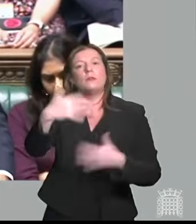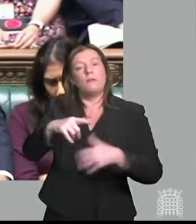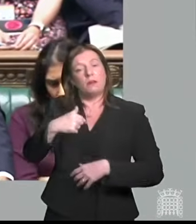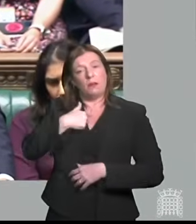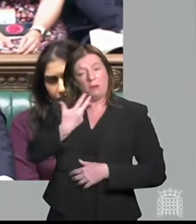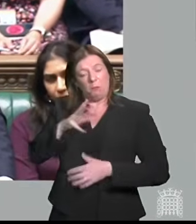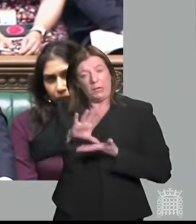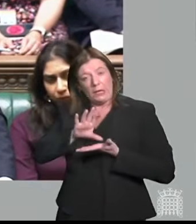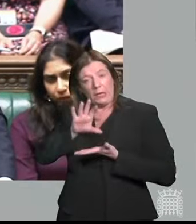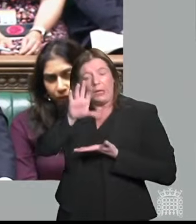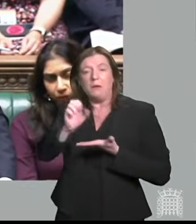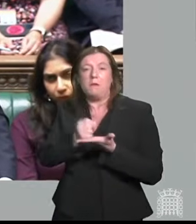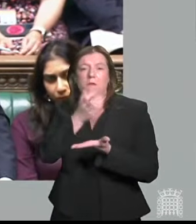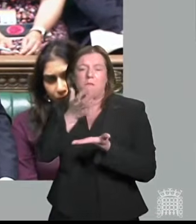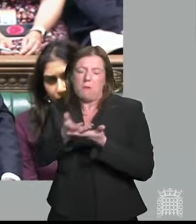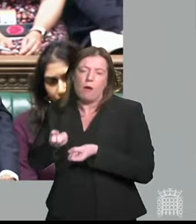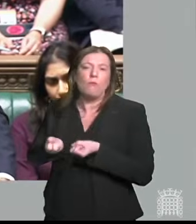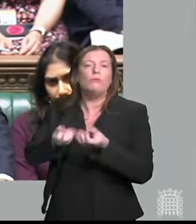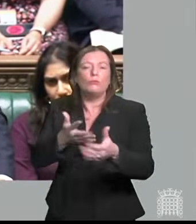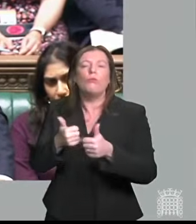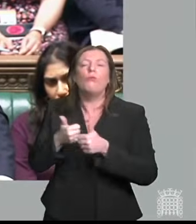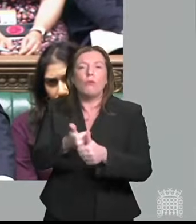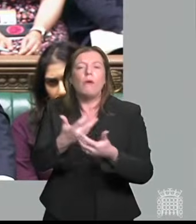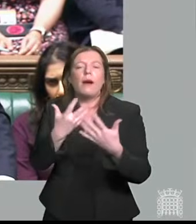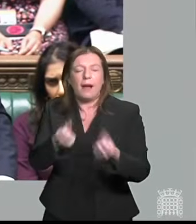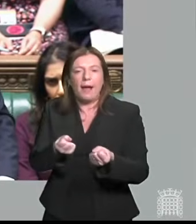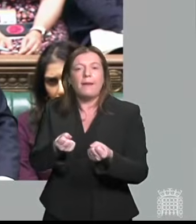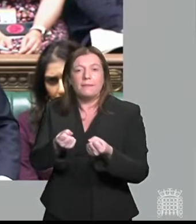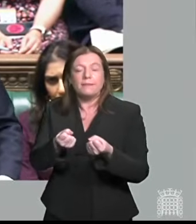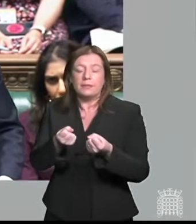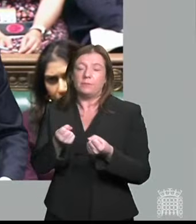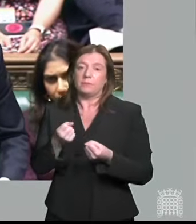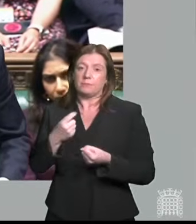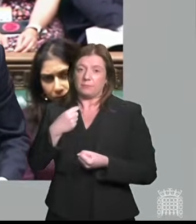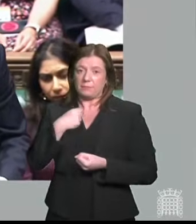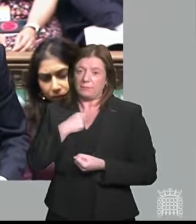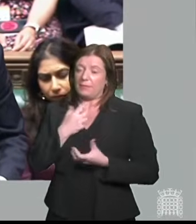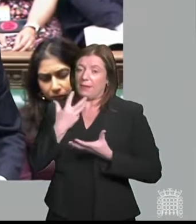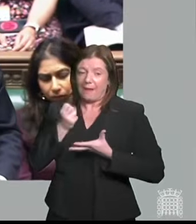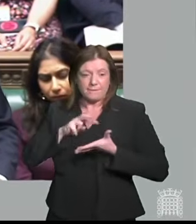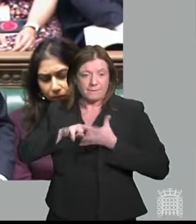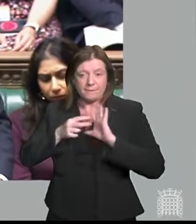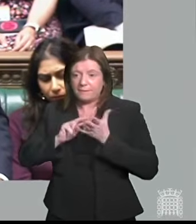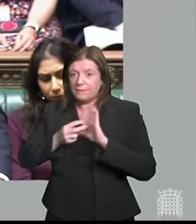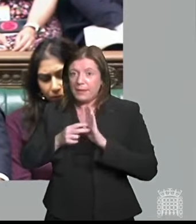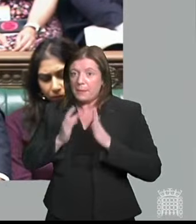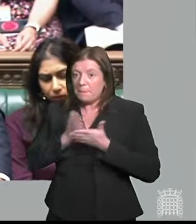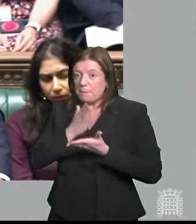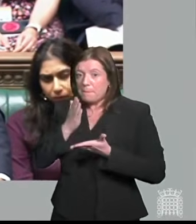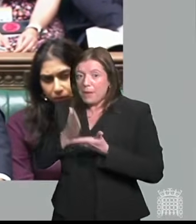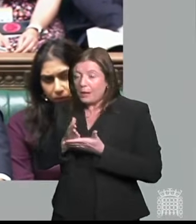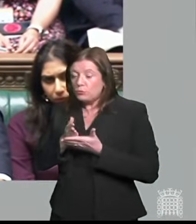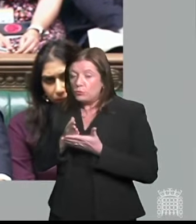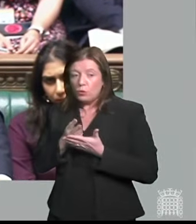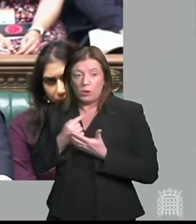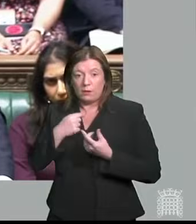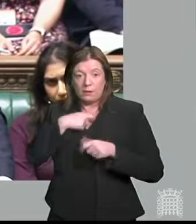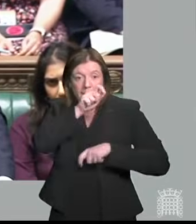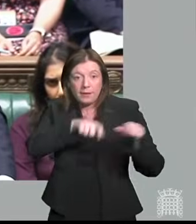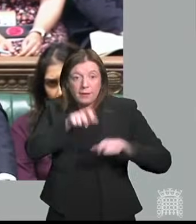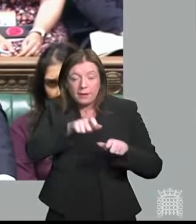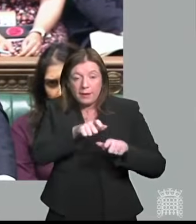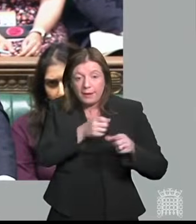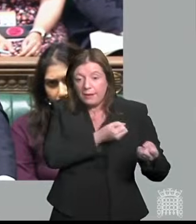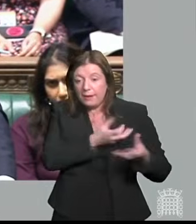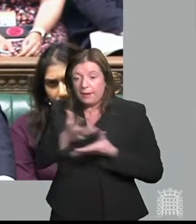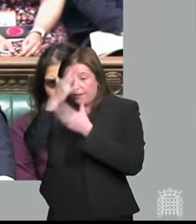aid for people in the region. And we are working through preemptively moving aid and relief teams to Egypt, specifically to